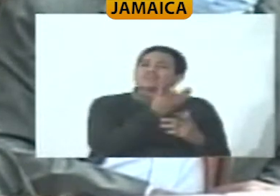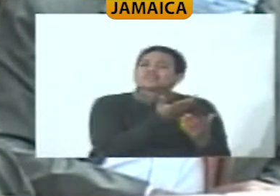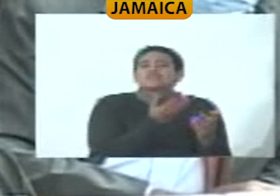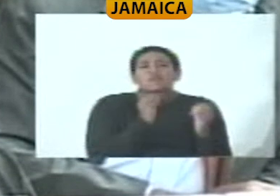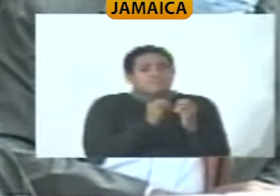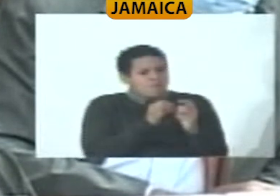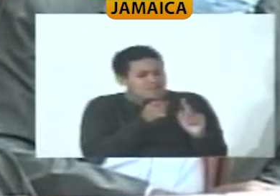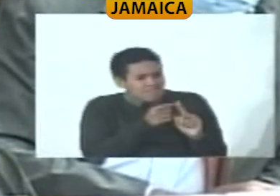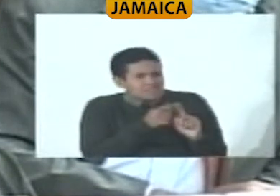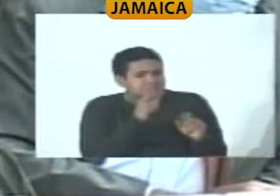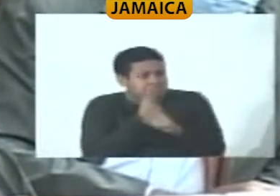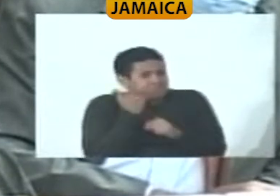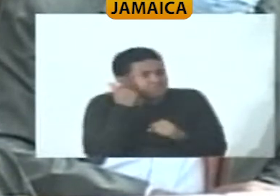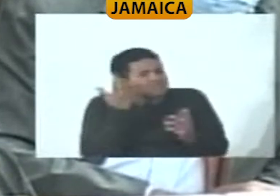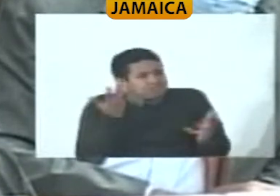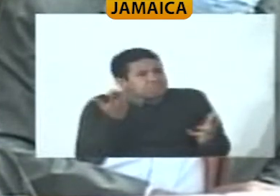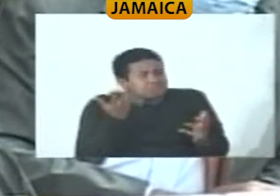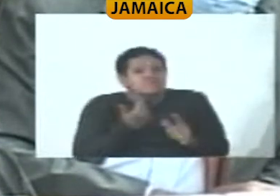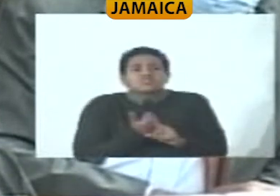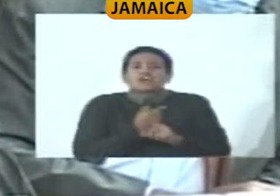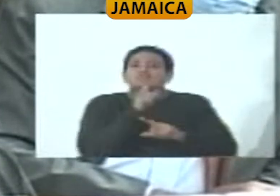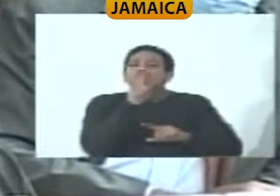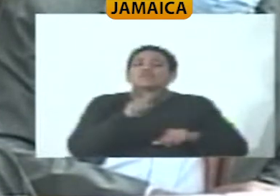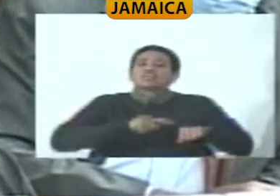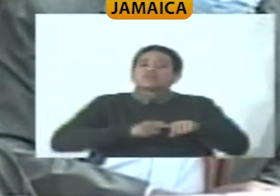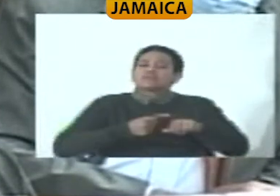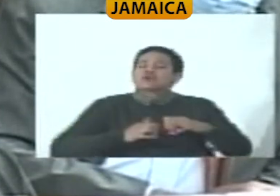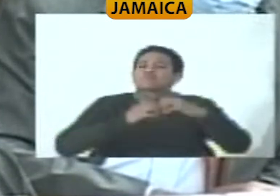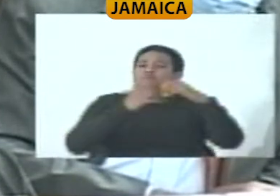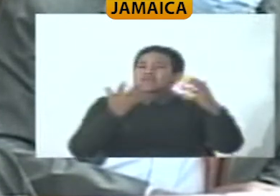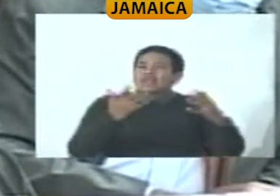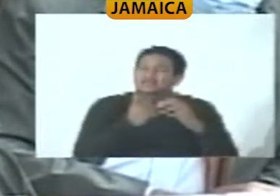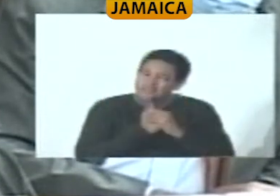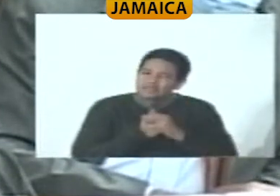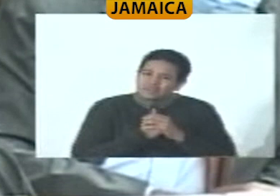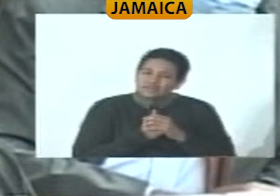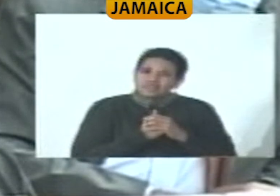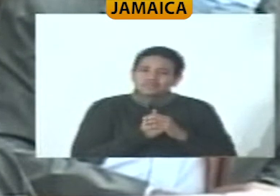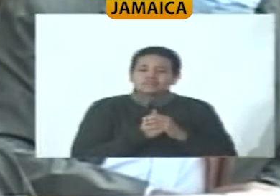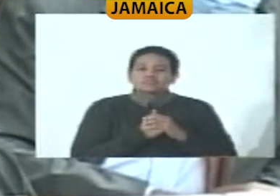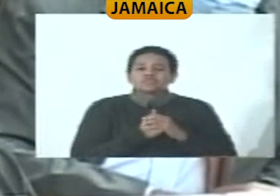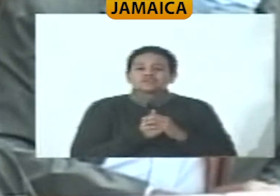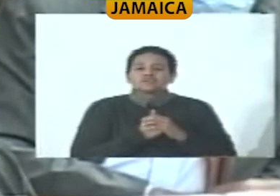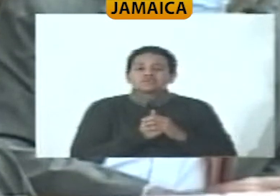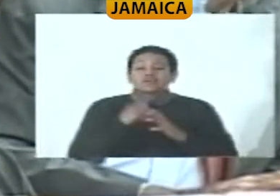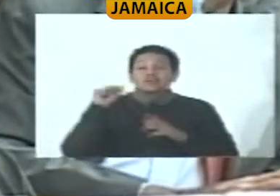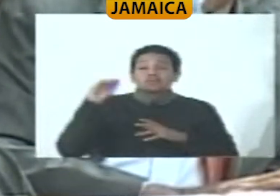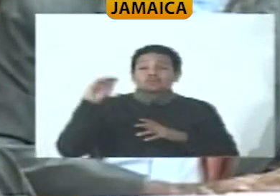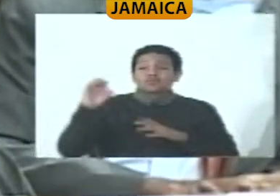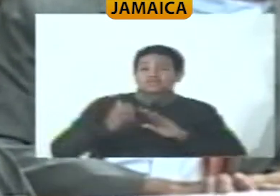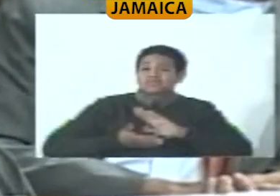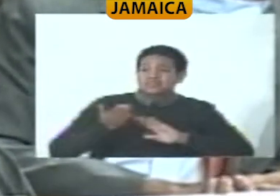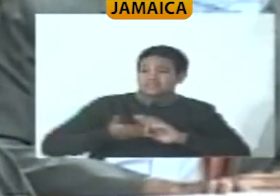more effective to promulgate a state of